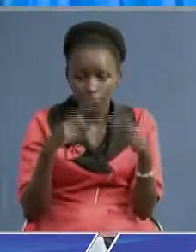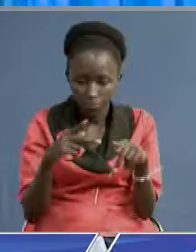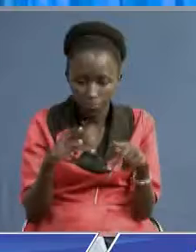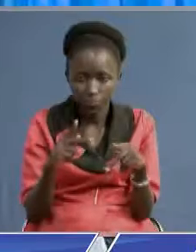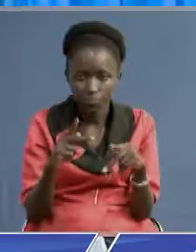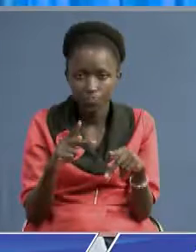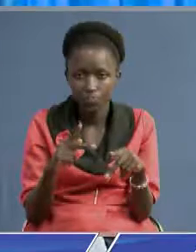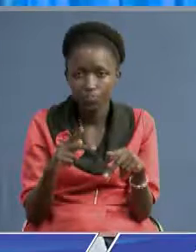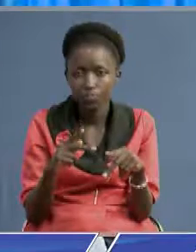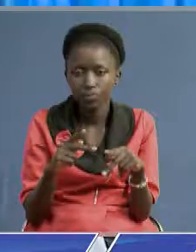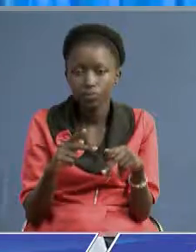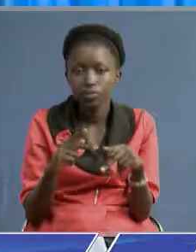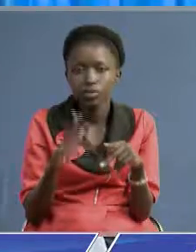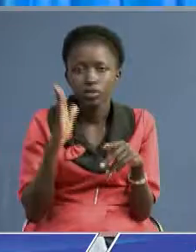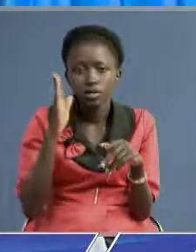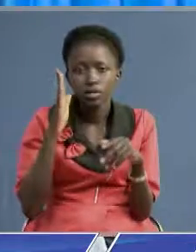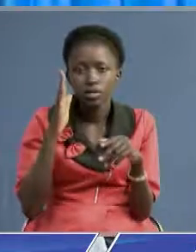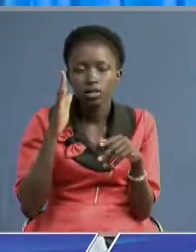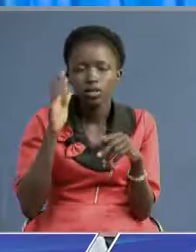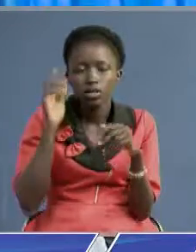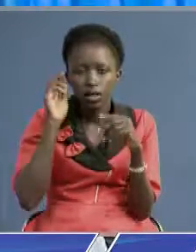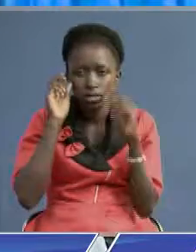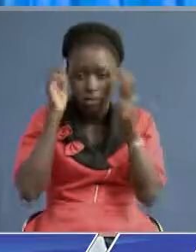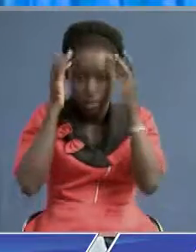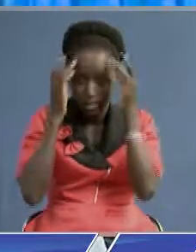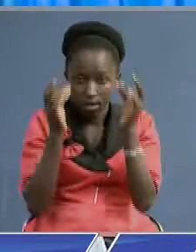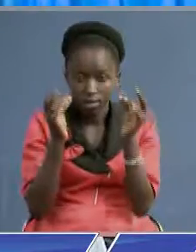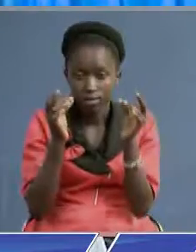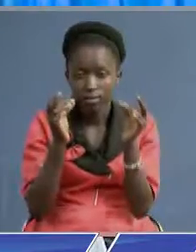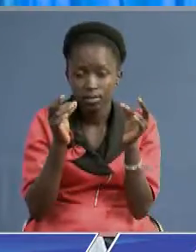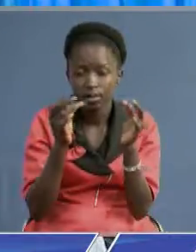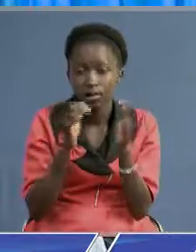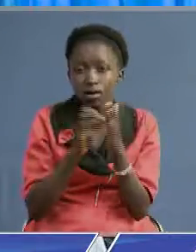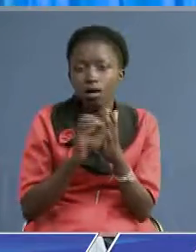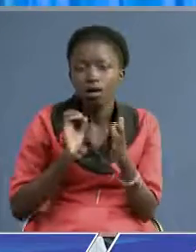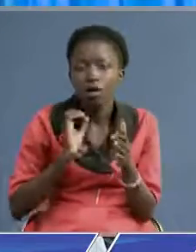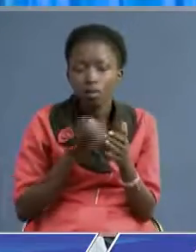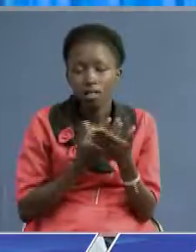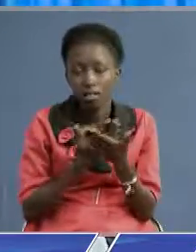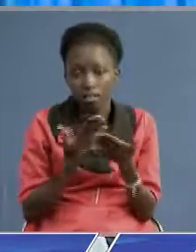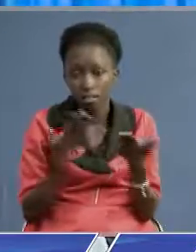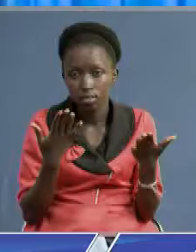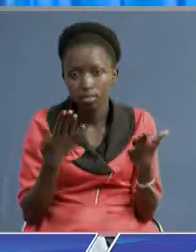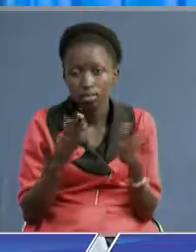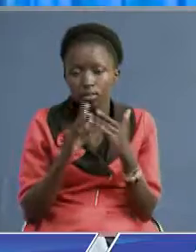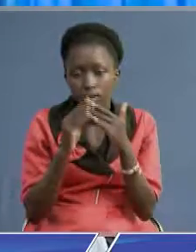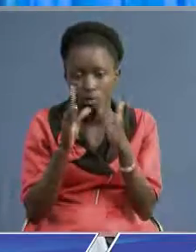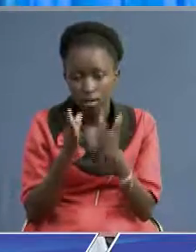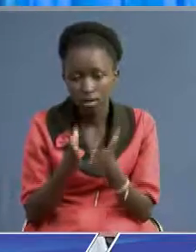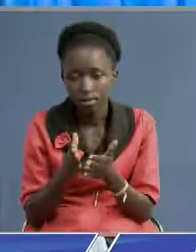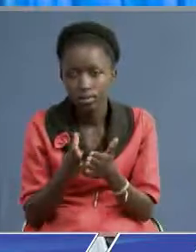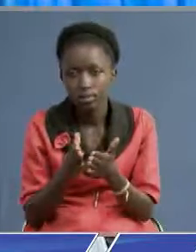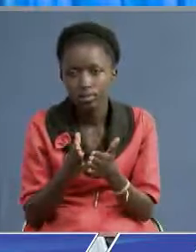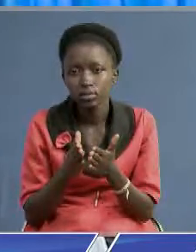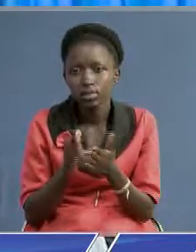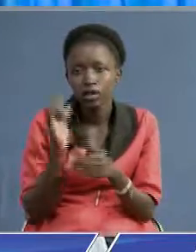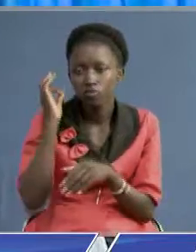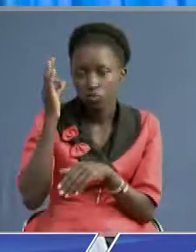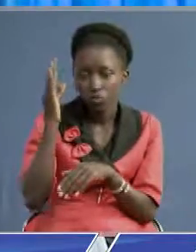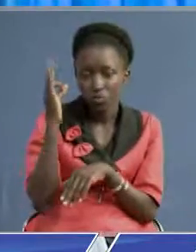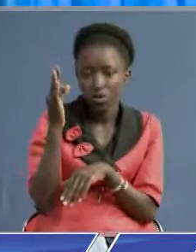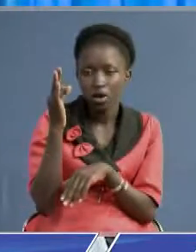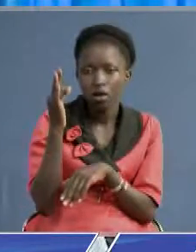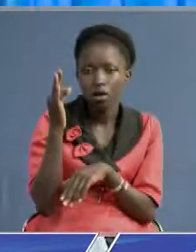people, determine and decide our affairs, our leaders, our